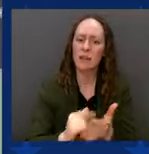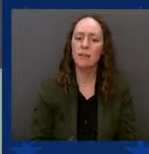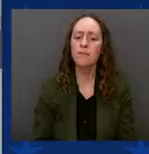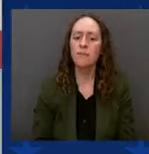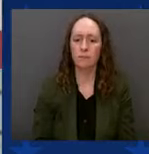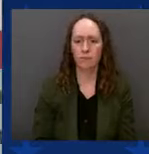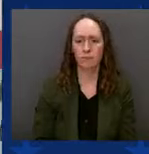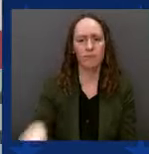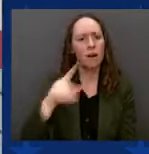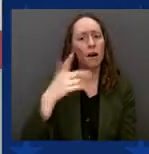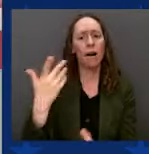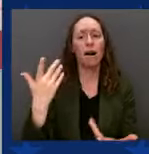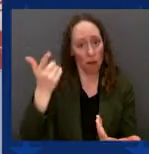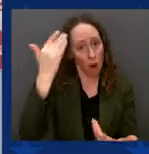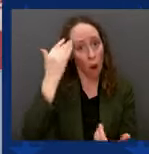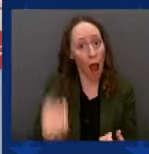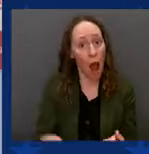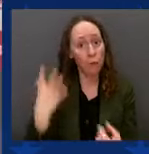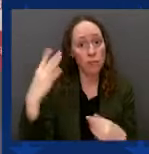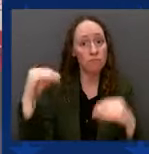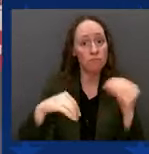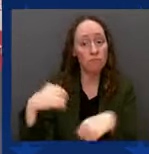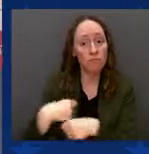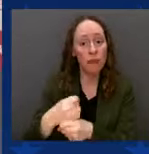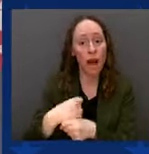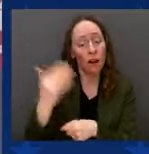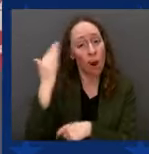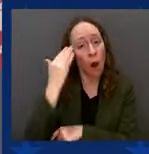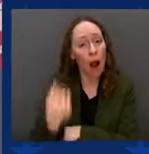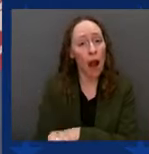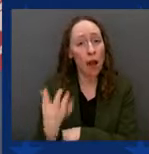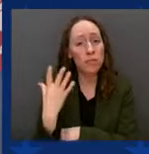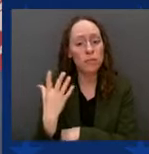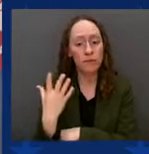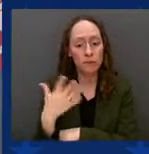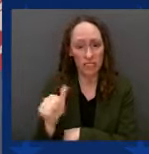$10. You know how much it cost to make it and package it?